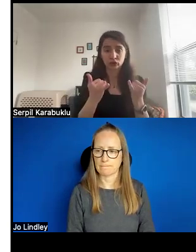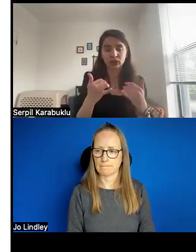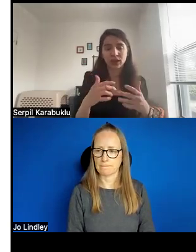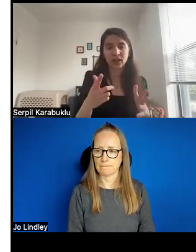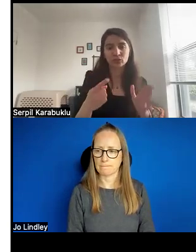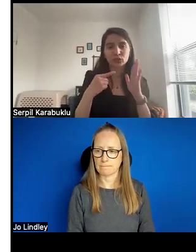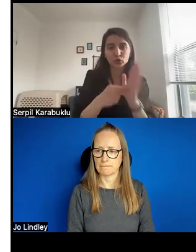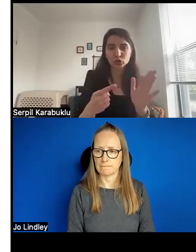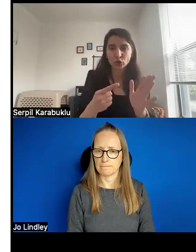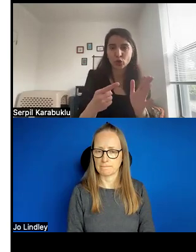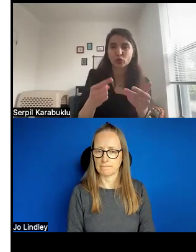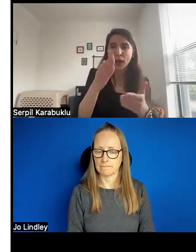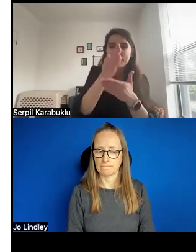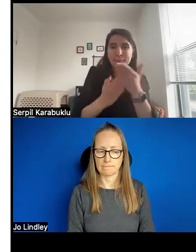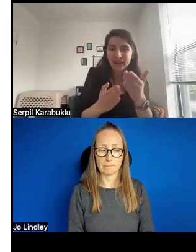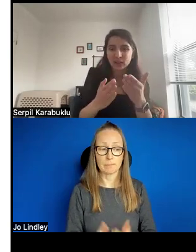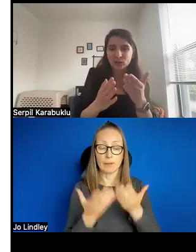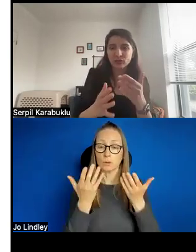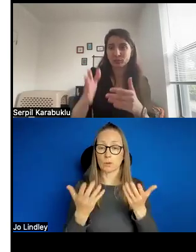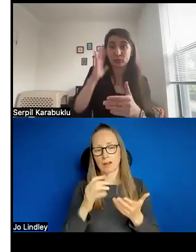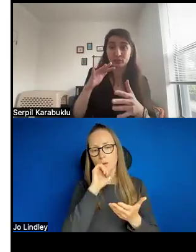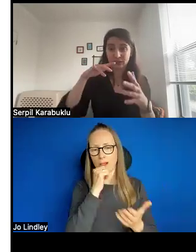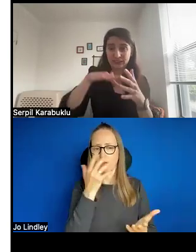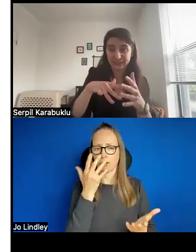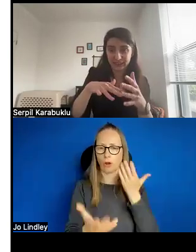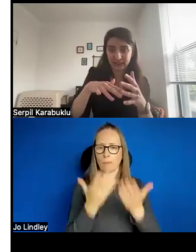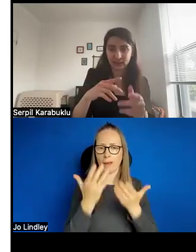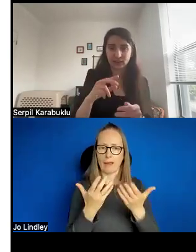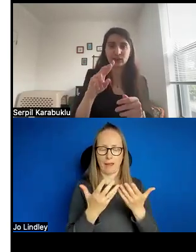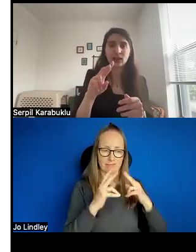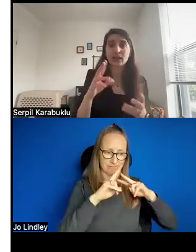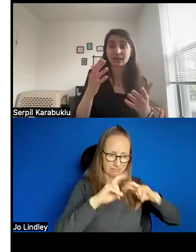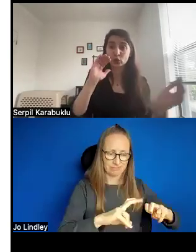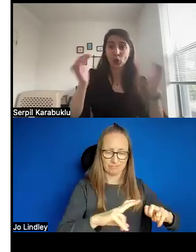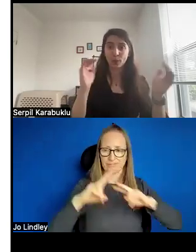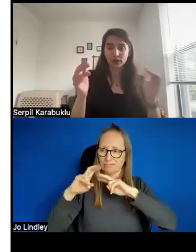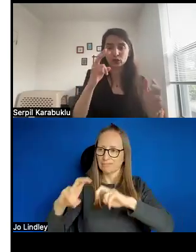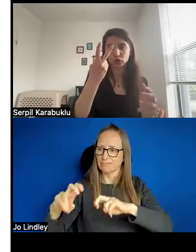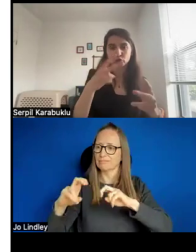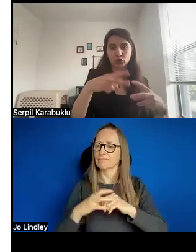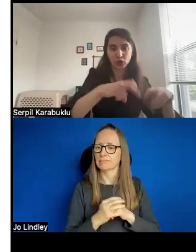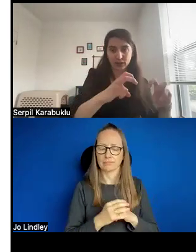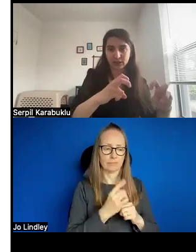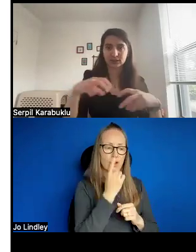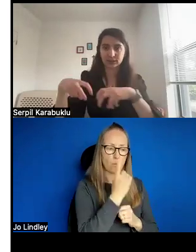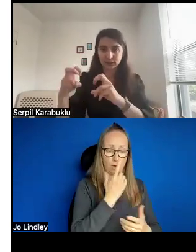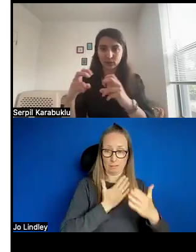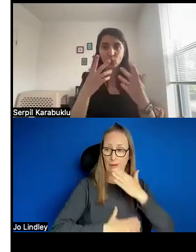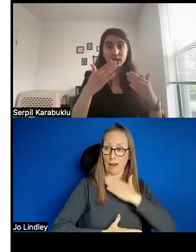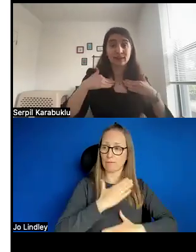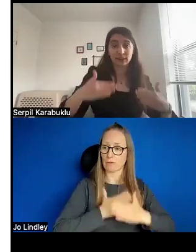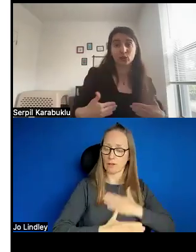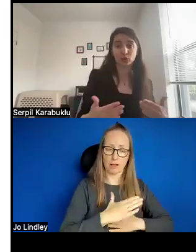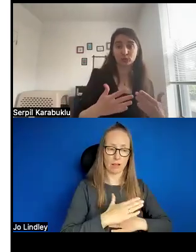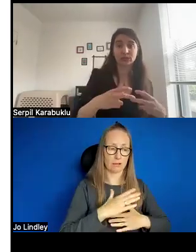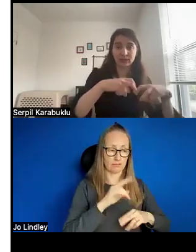And today I will be comparing two analysis metrics. One is behavioral and the